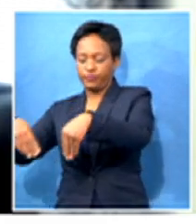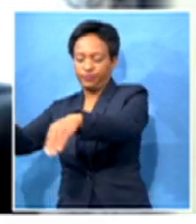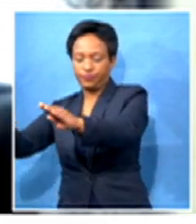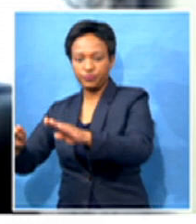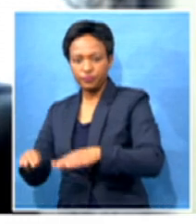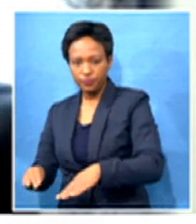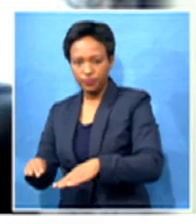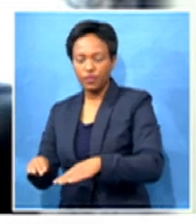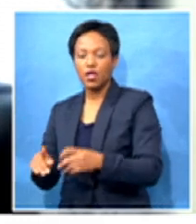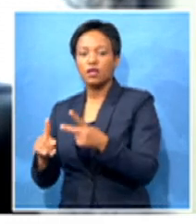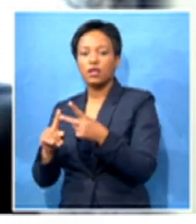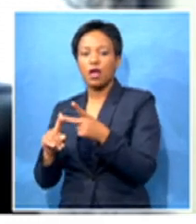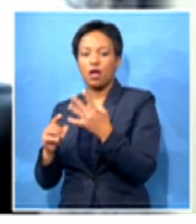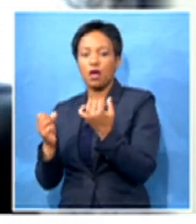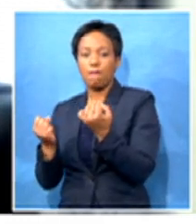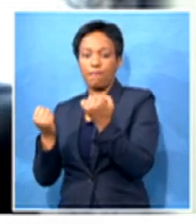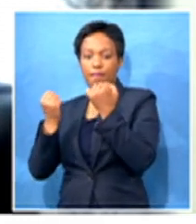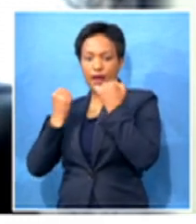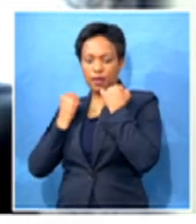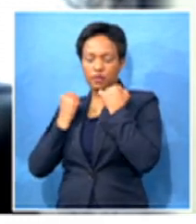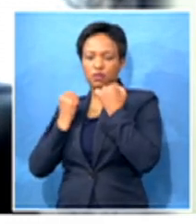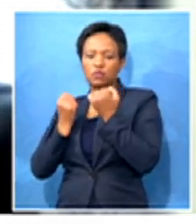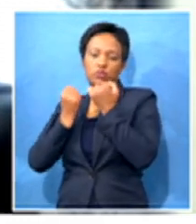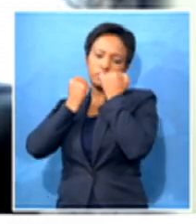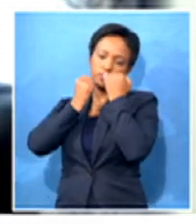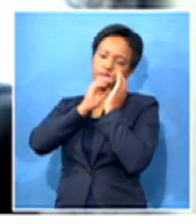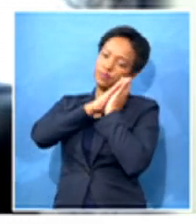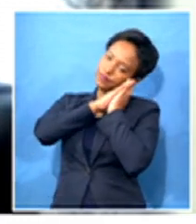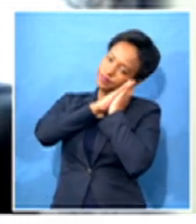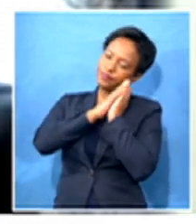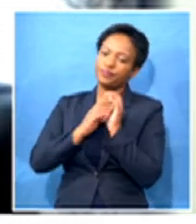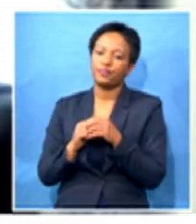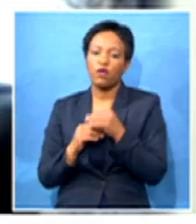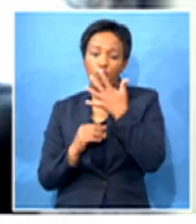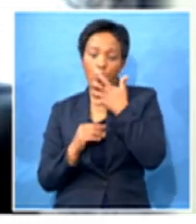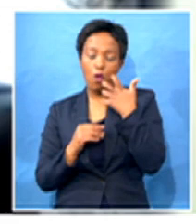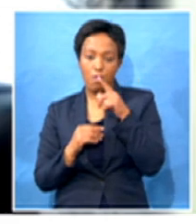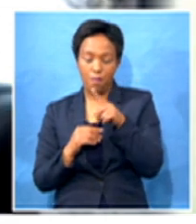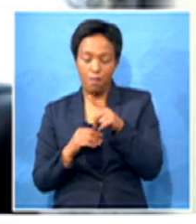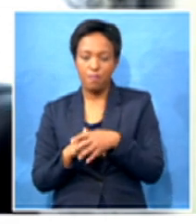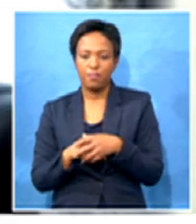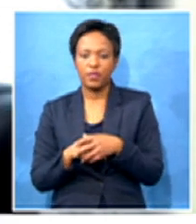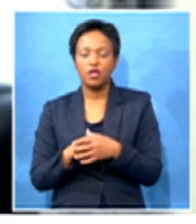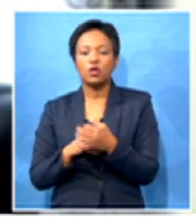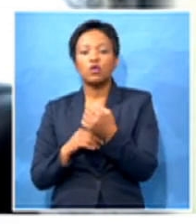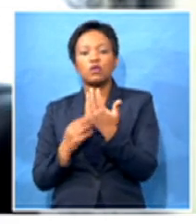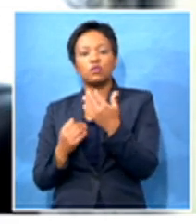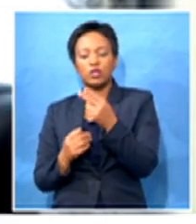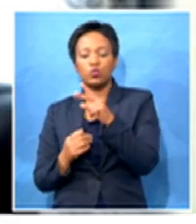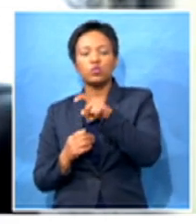one blanket for making her warm. So we have those